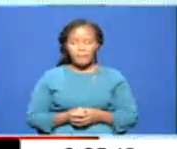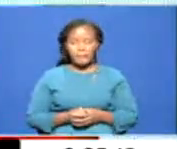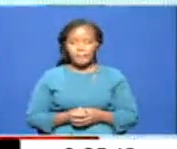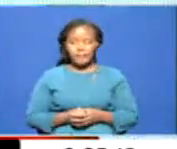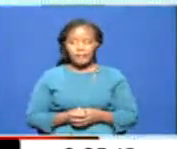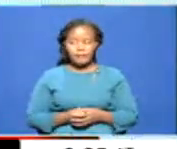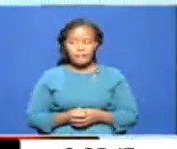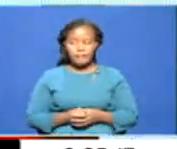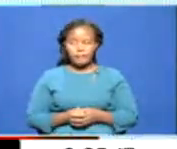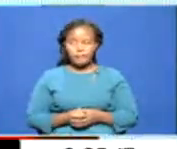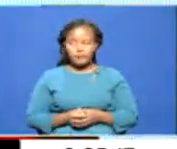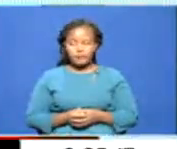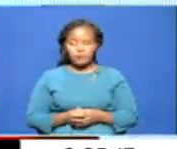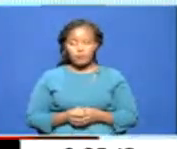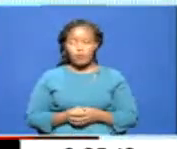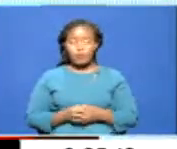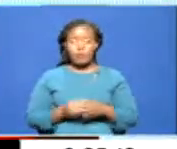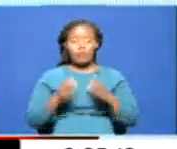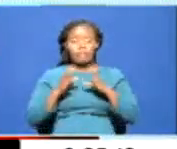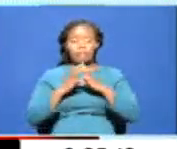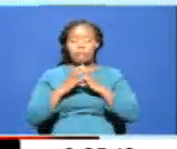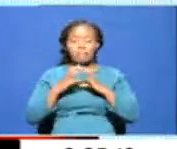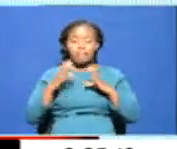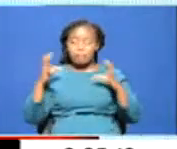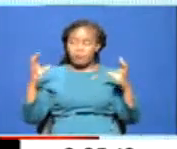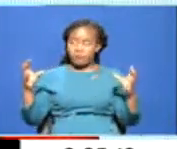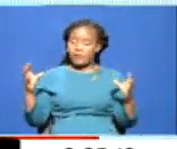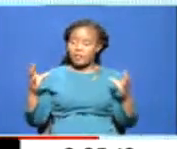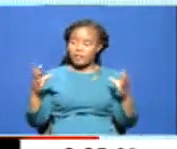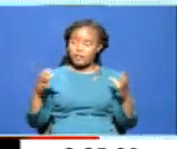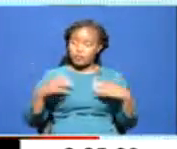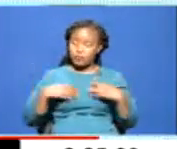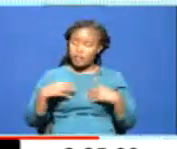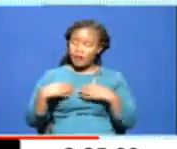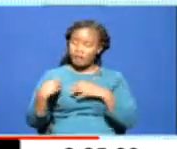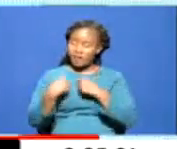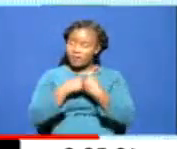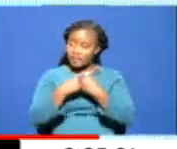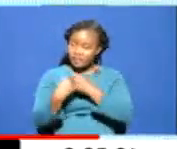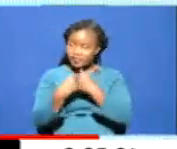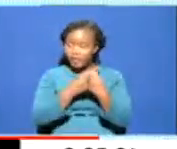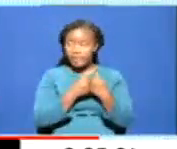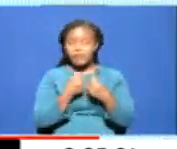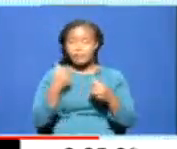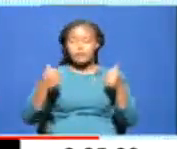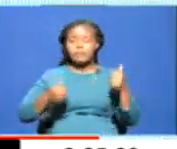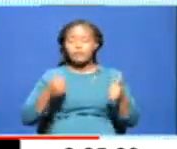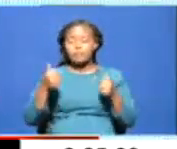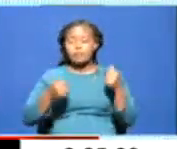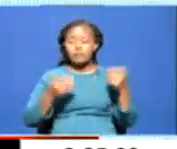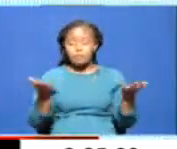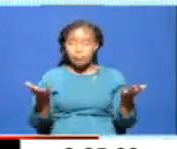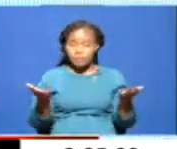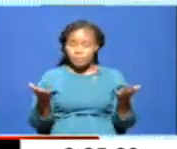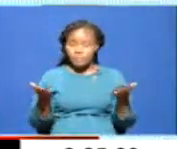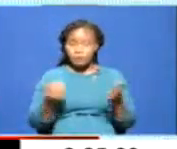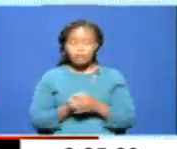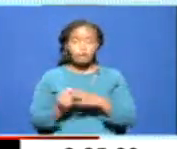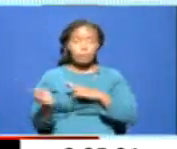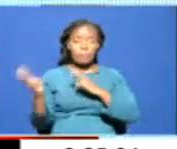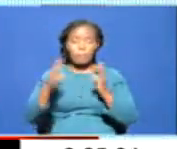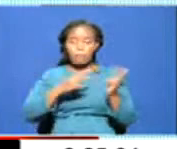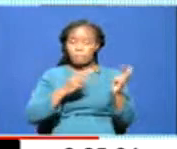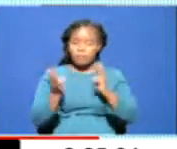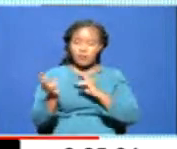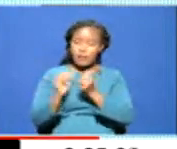The biggest singular, most existential challenge that we are now facing is one of climate change